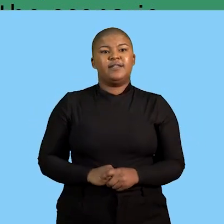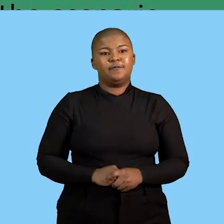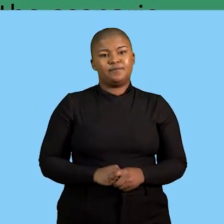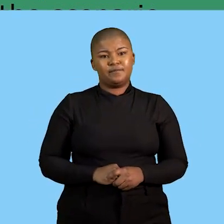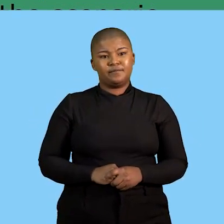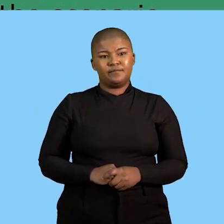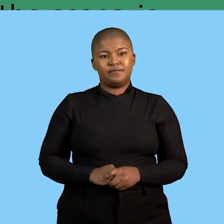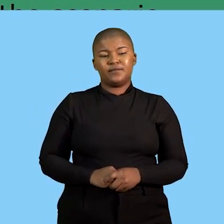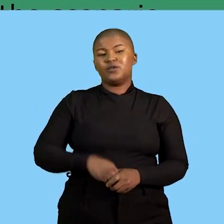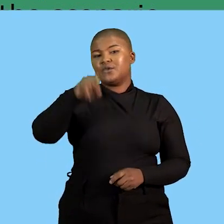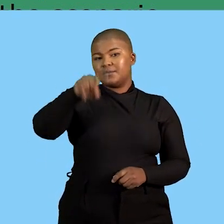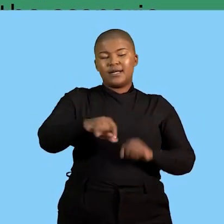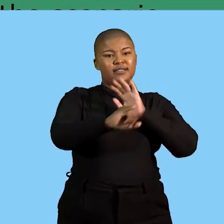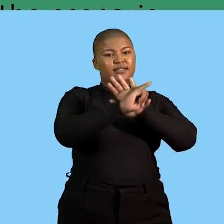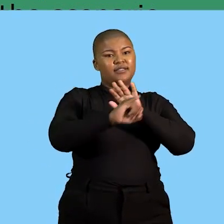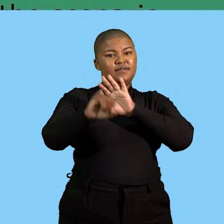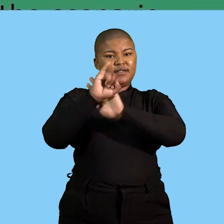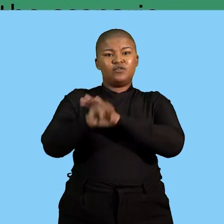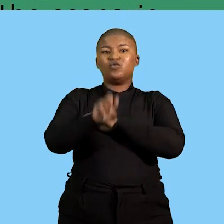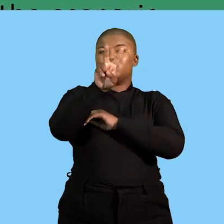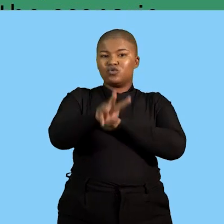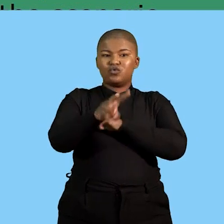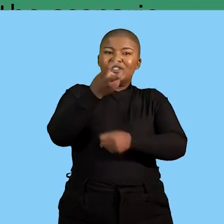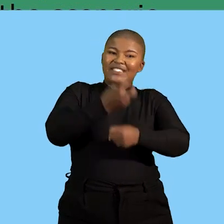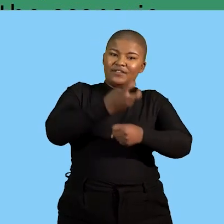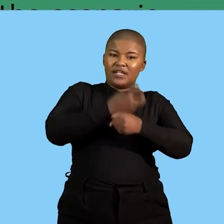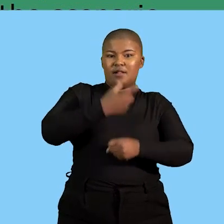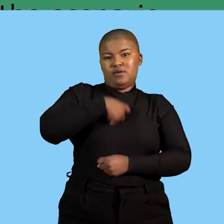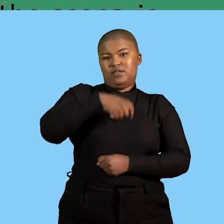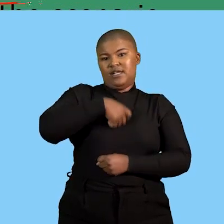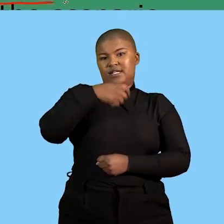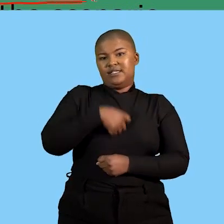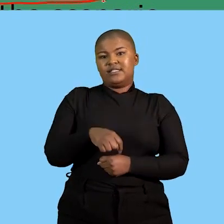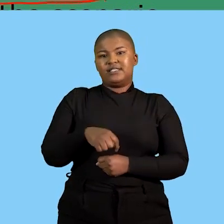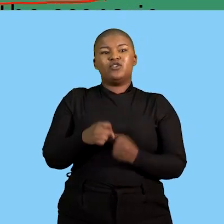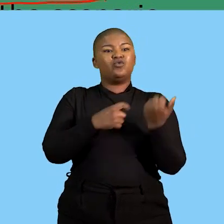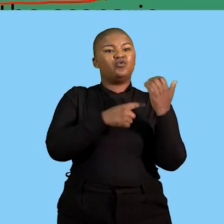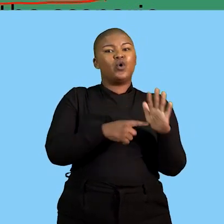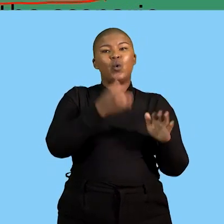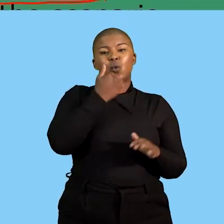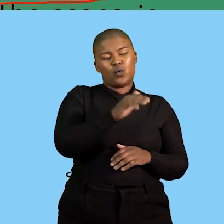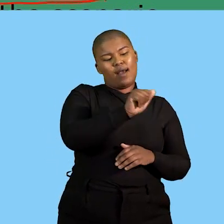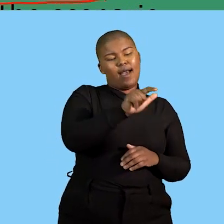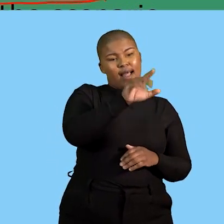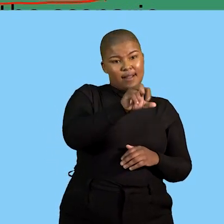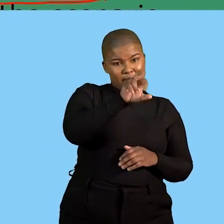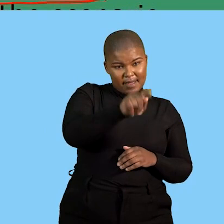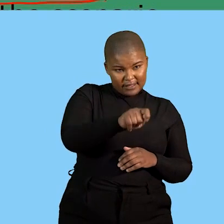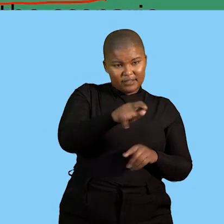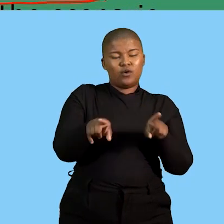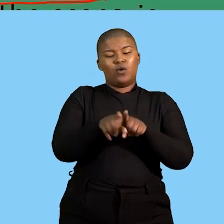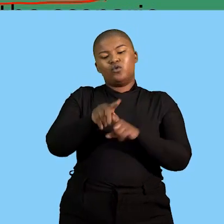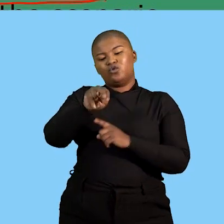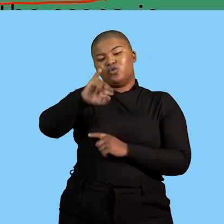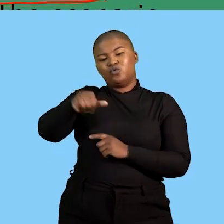you are expected to identify two types of difficult personalities displayed by Albert and Njabulo,